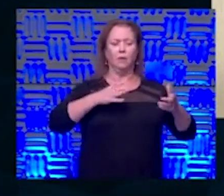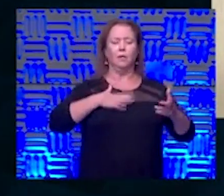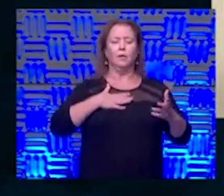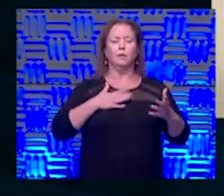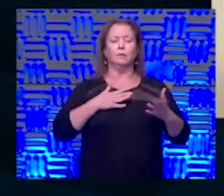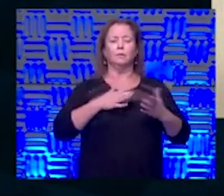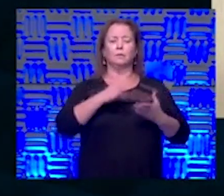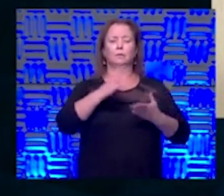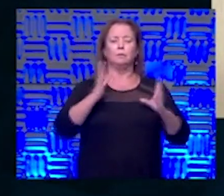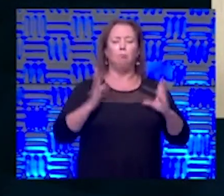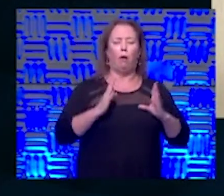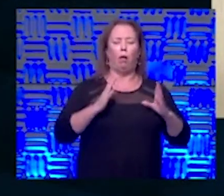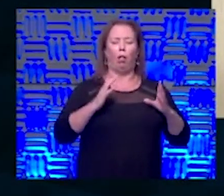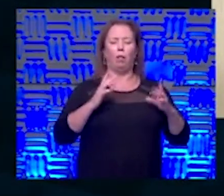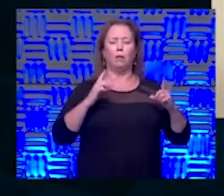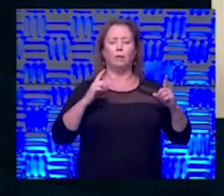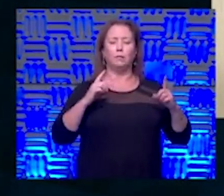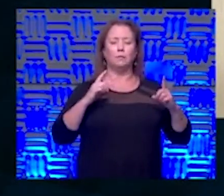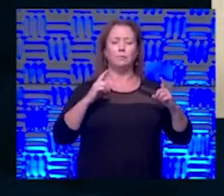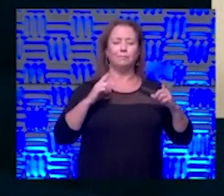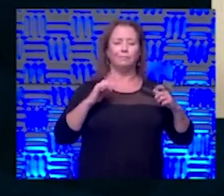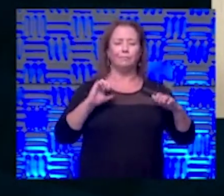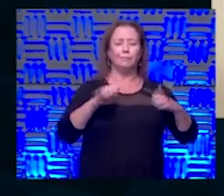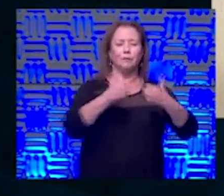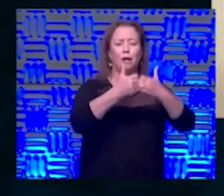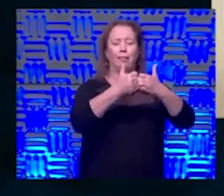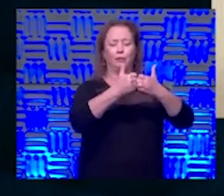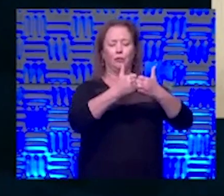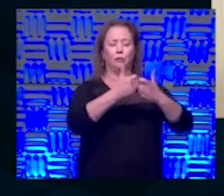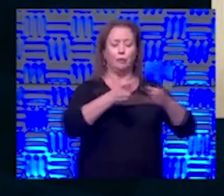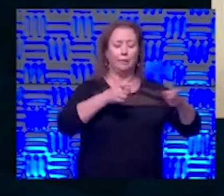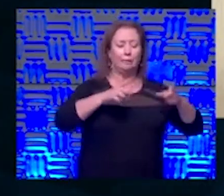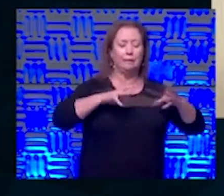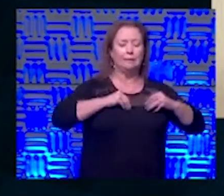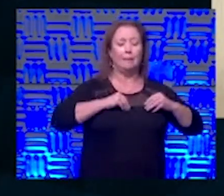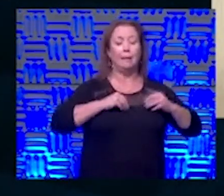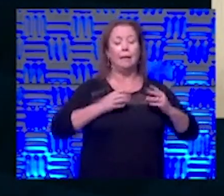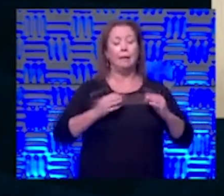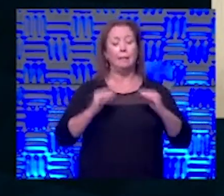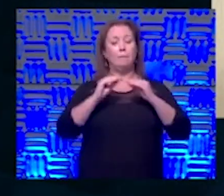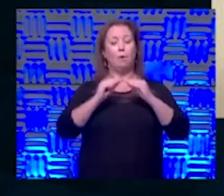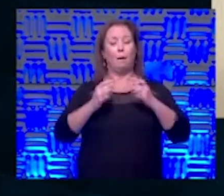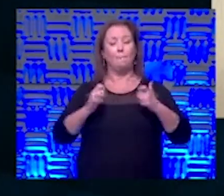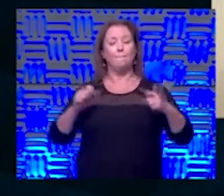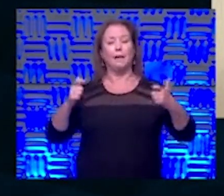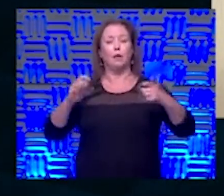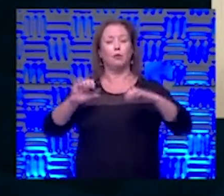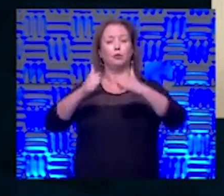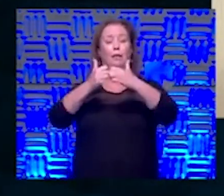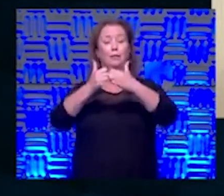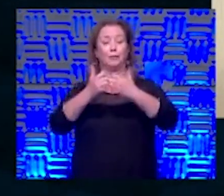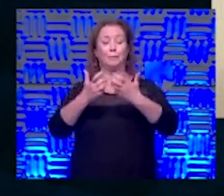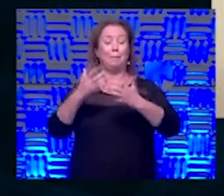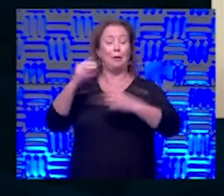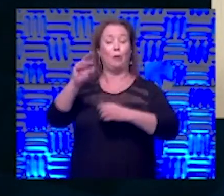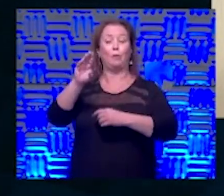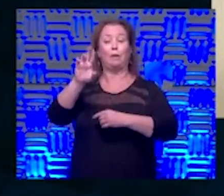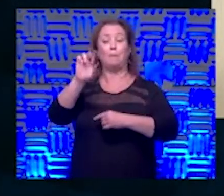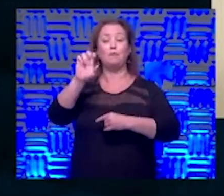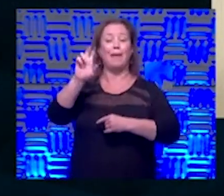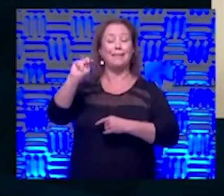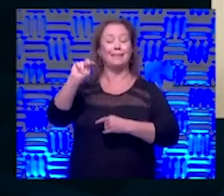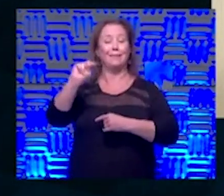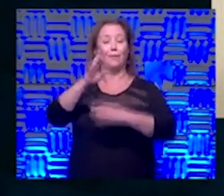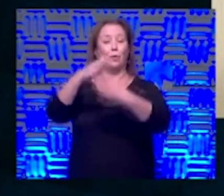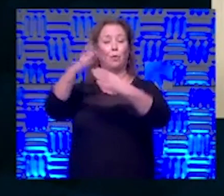up to a bigger spider. If I go ahead and make my travel plans and maybe start out by going to Branson for the weekend, I can build up